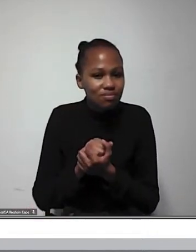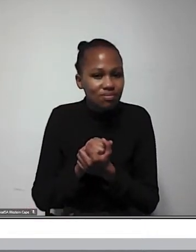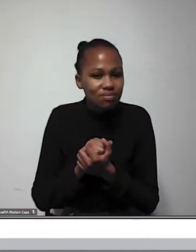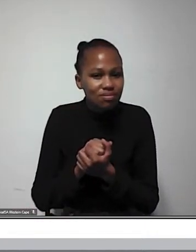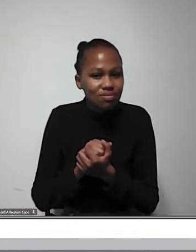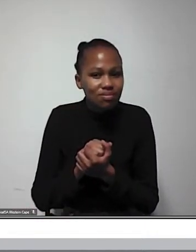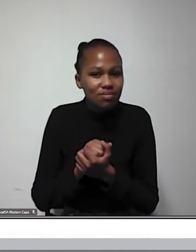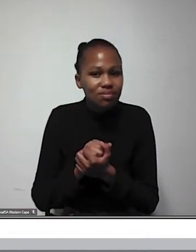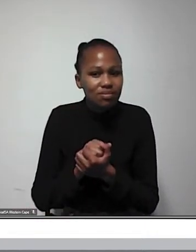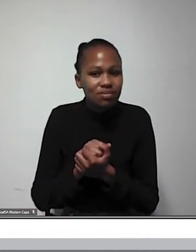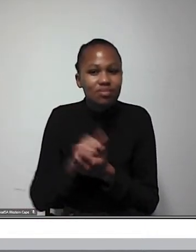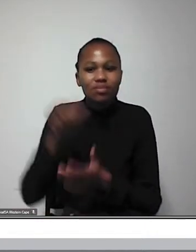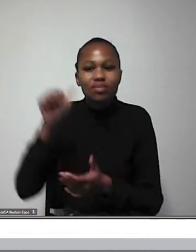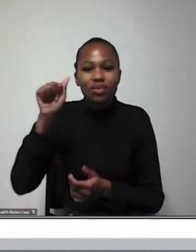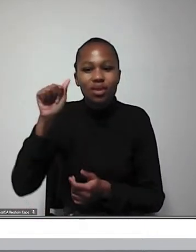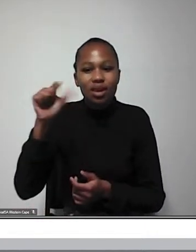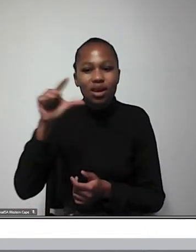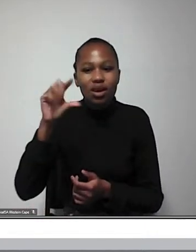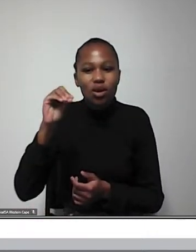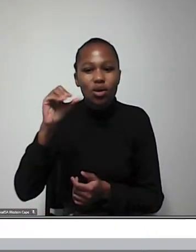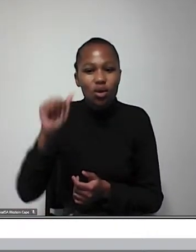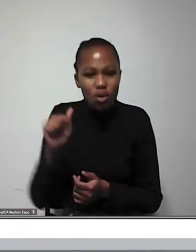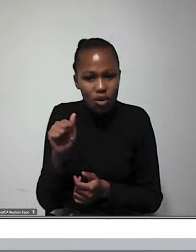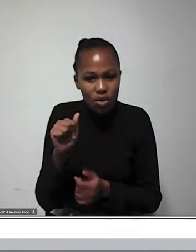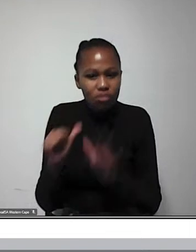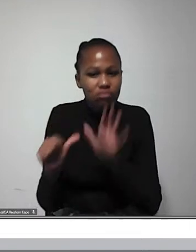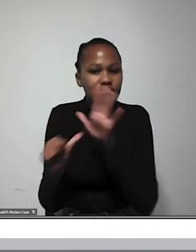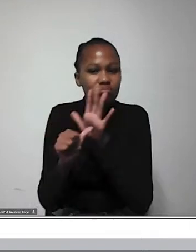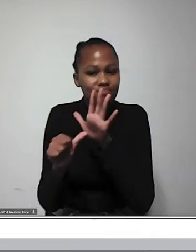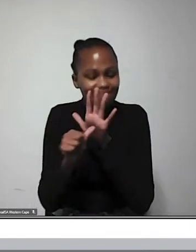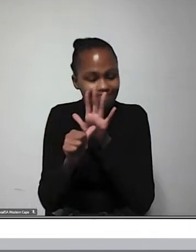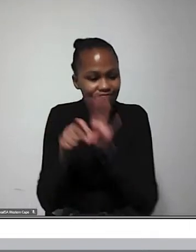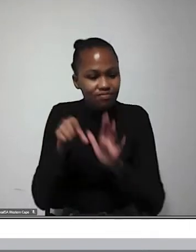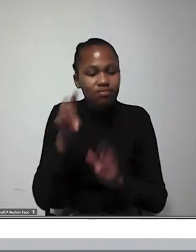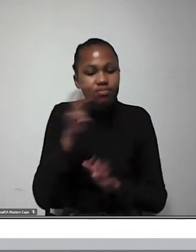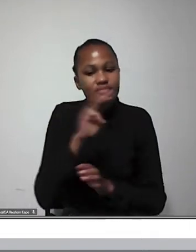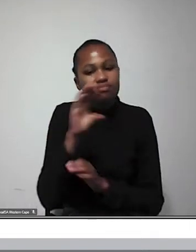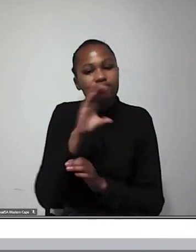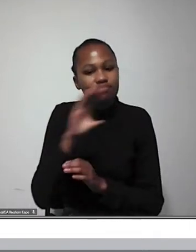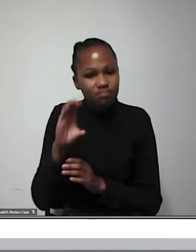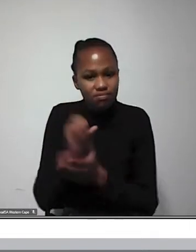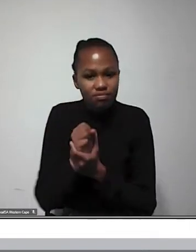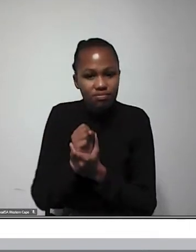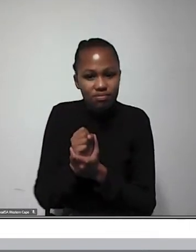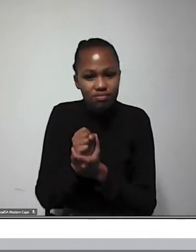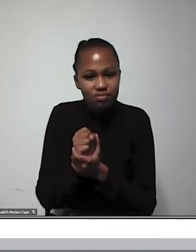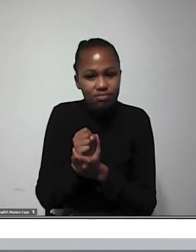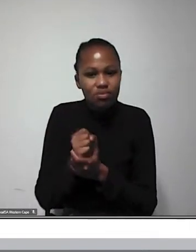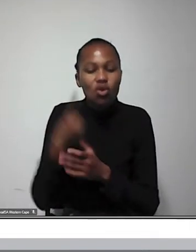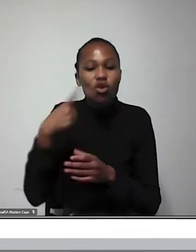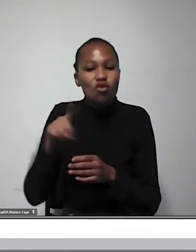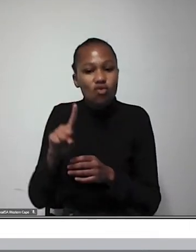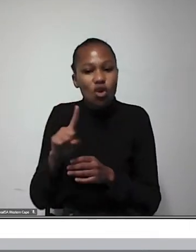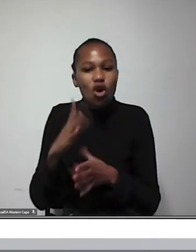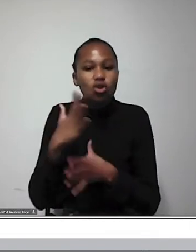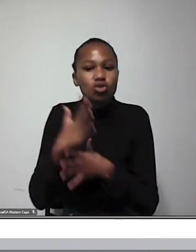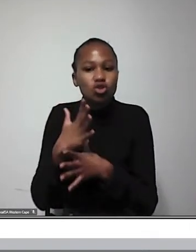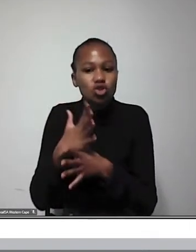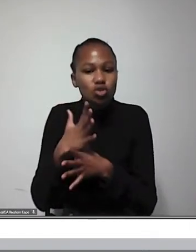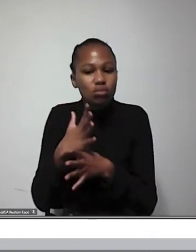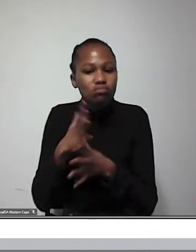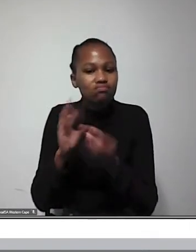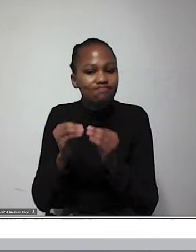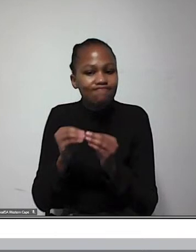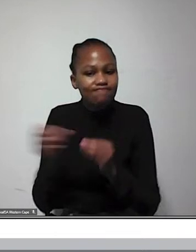AGOA is of extreme importance to the Western Cape, to job creation, but also